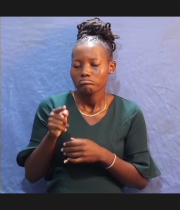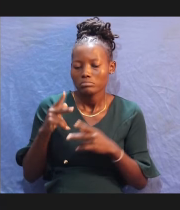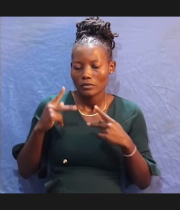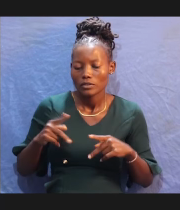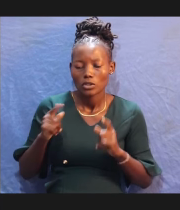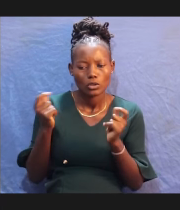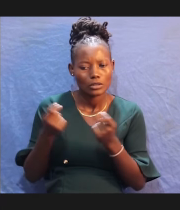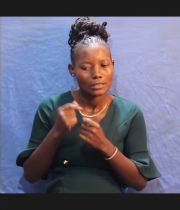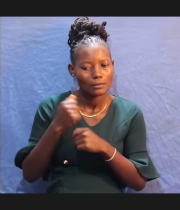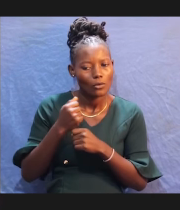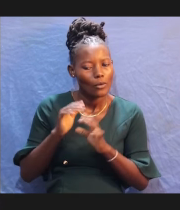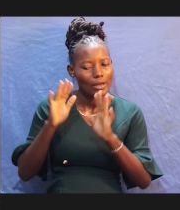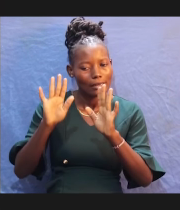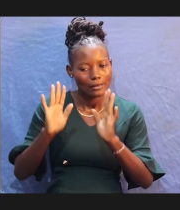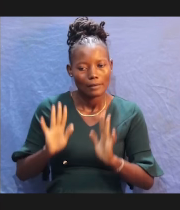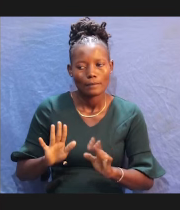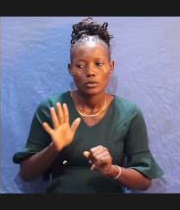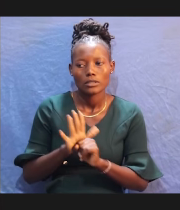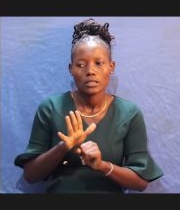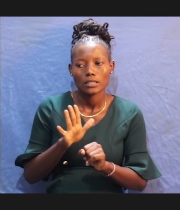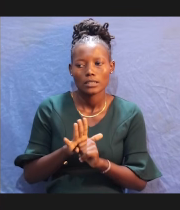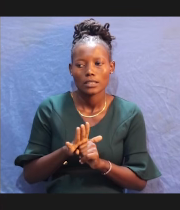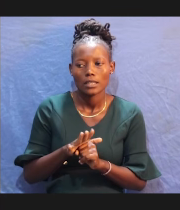is important for